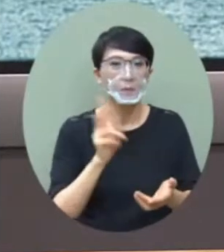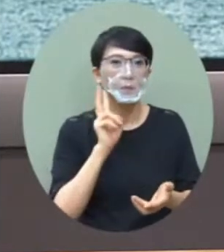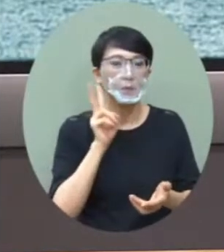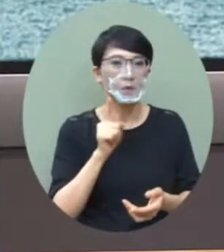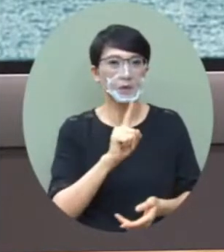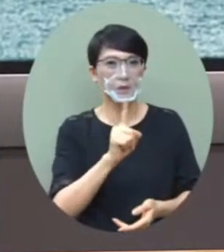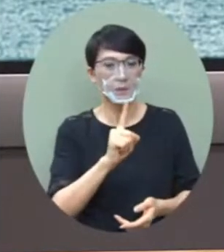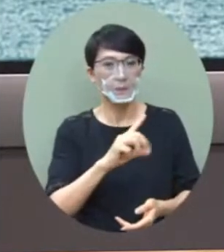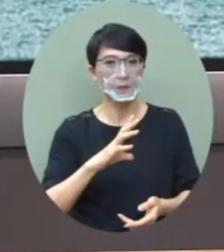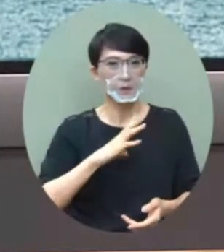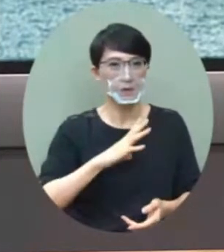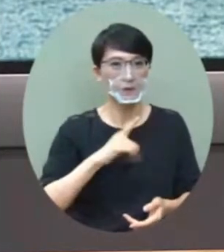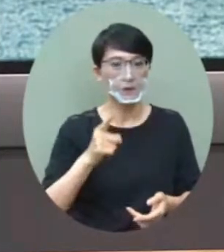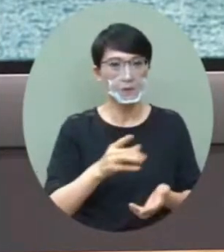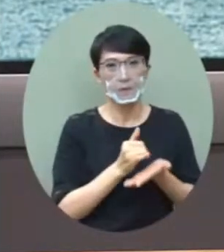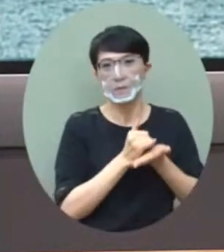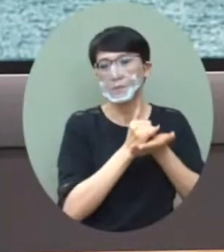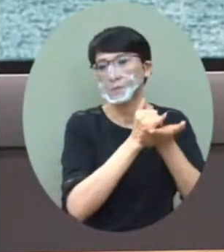problems.